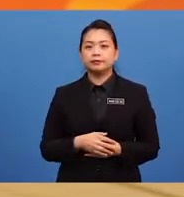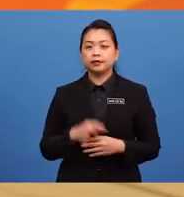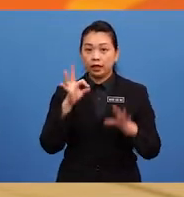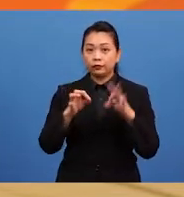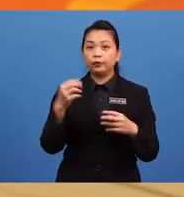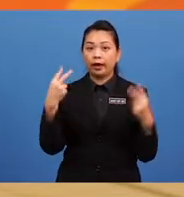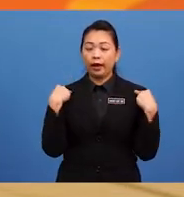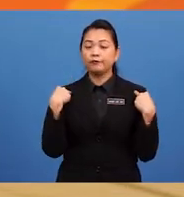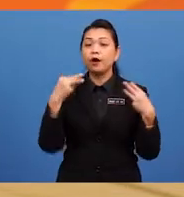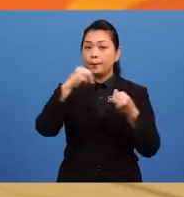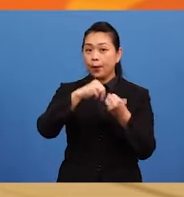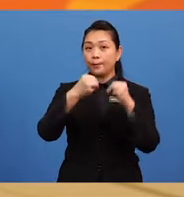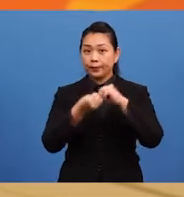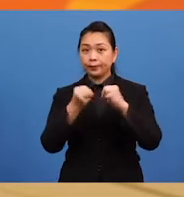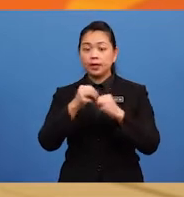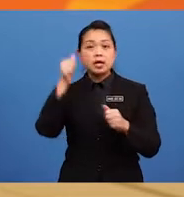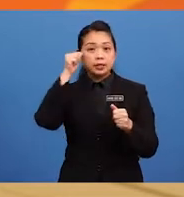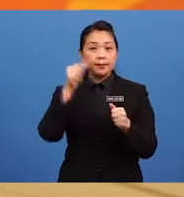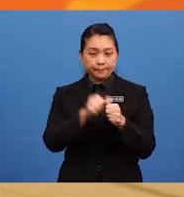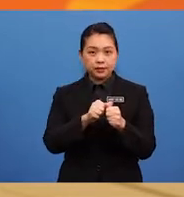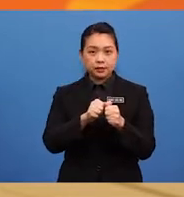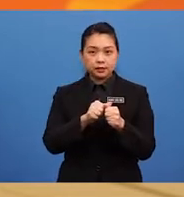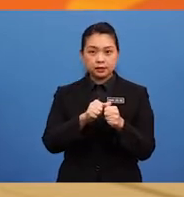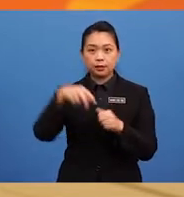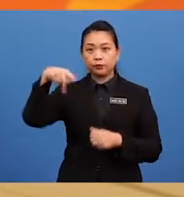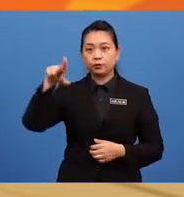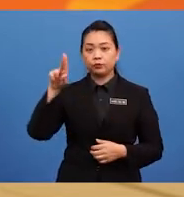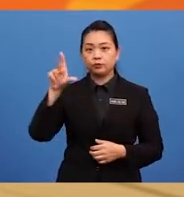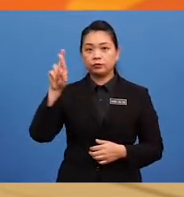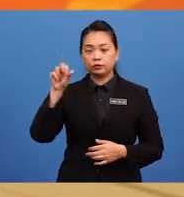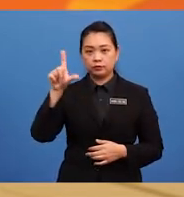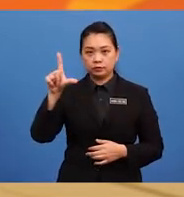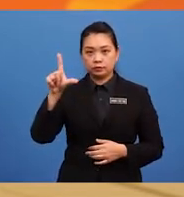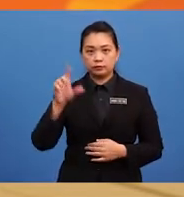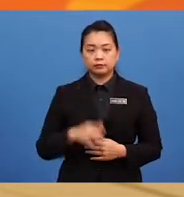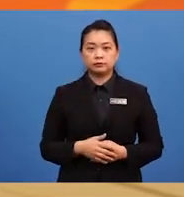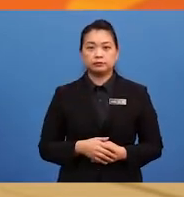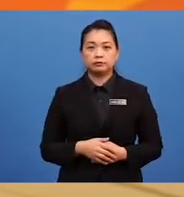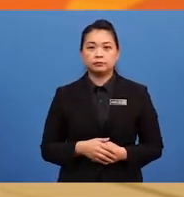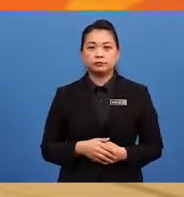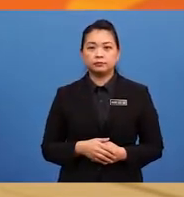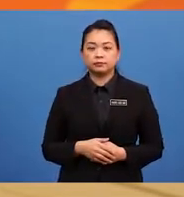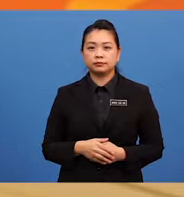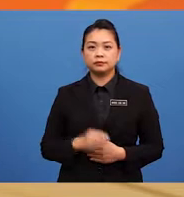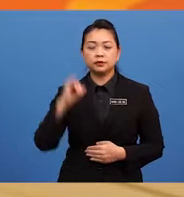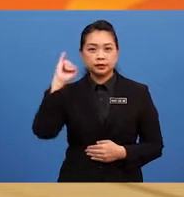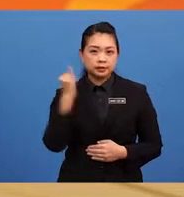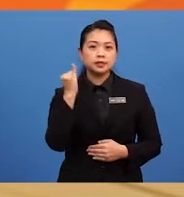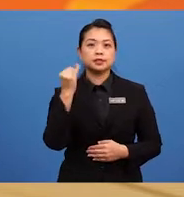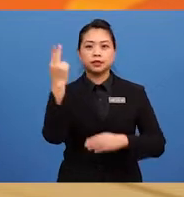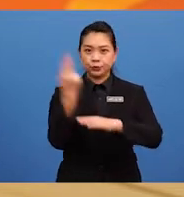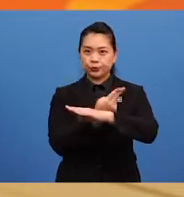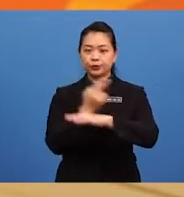problem, remembering about the plural form in the future, just use this